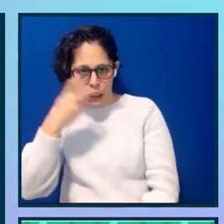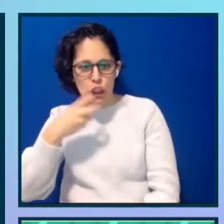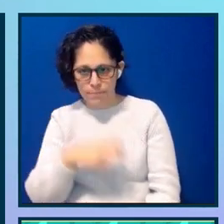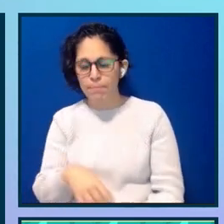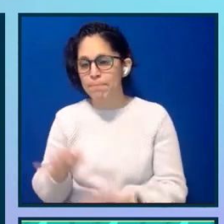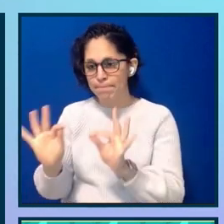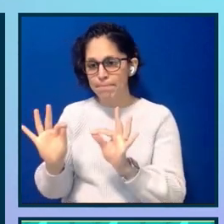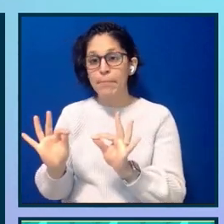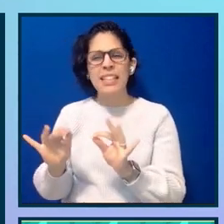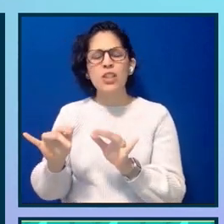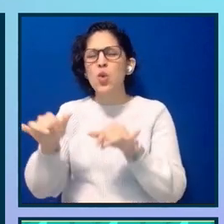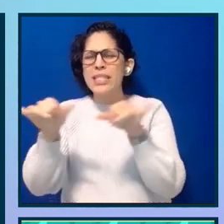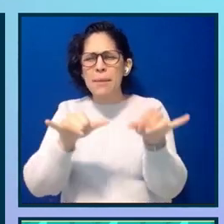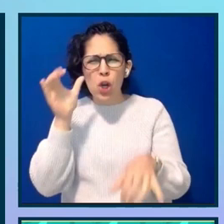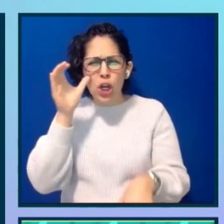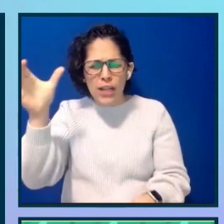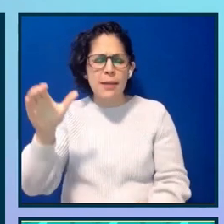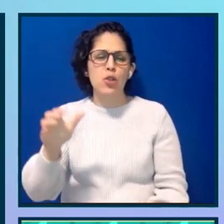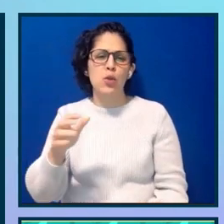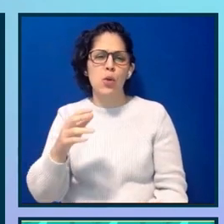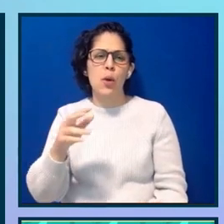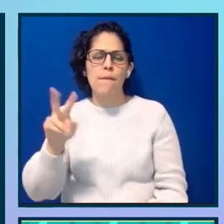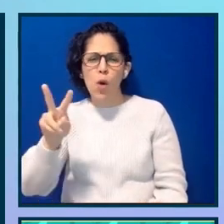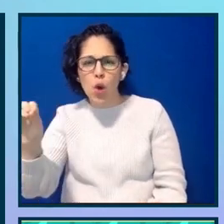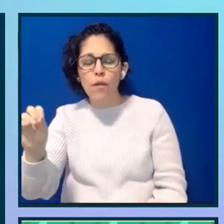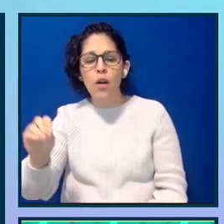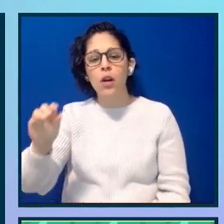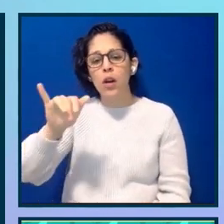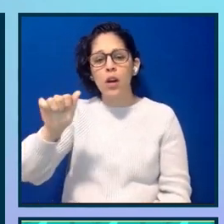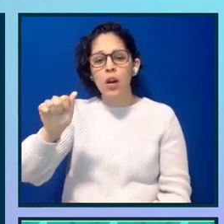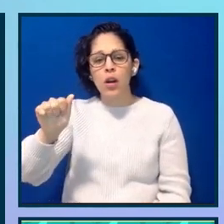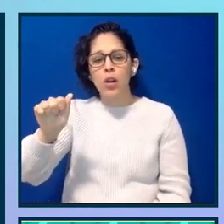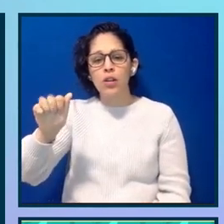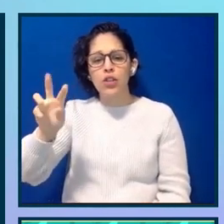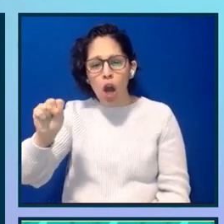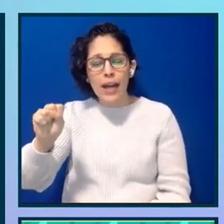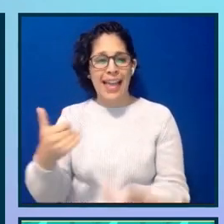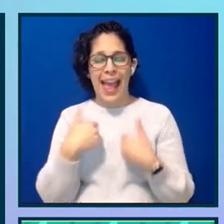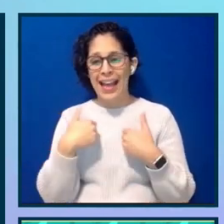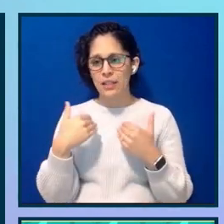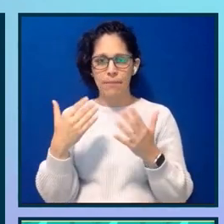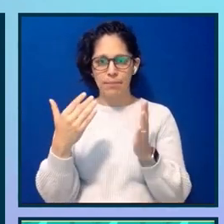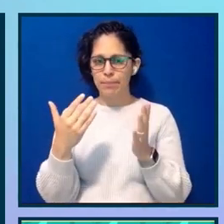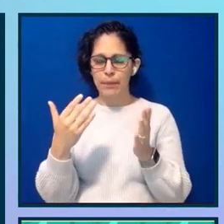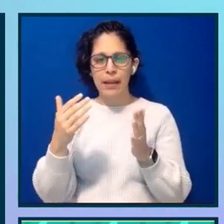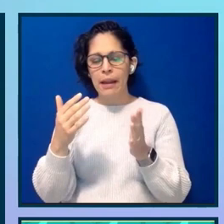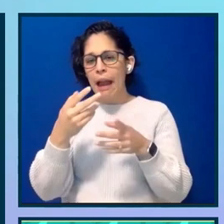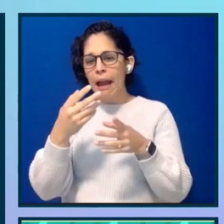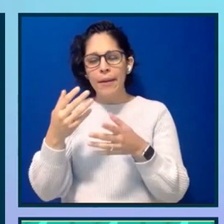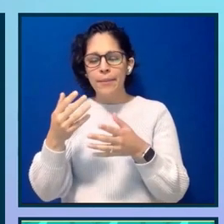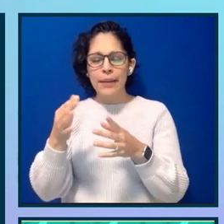Similar to VoiceOver, JAWS has a feature where you can sort of list things on the page. So for